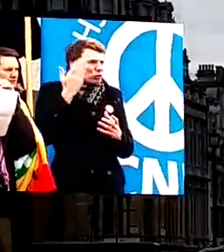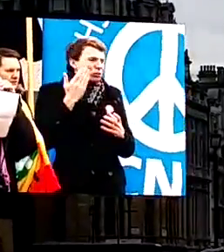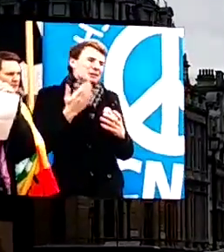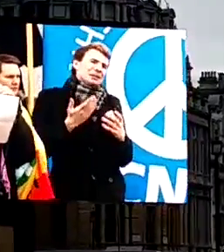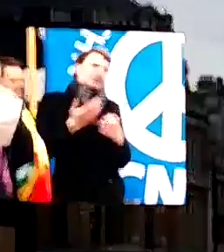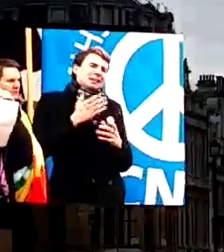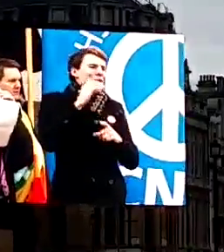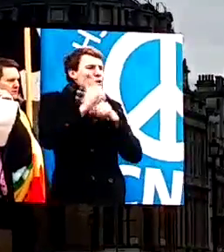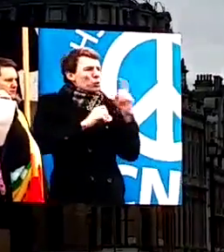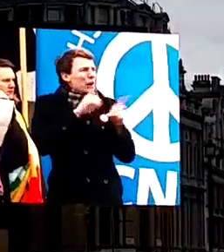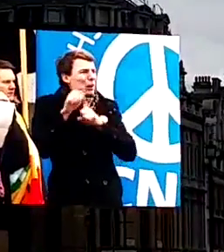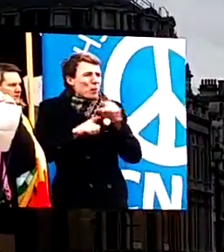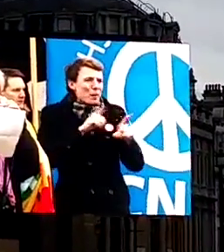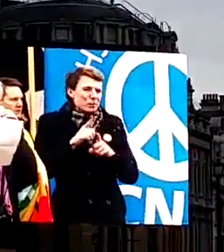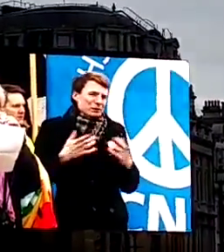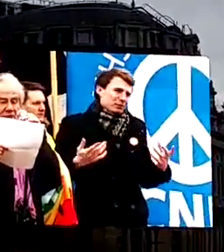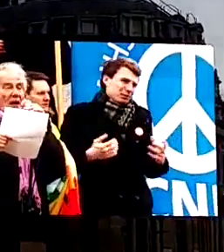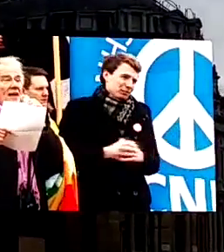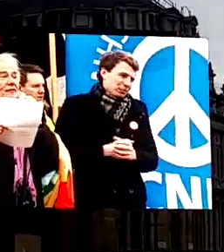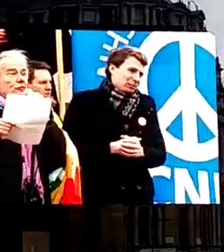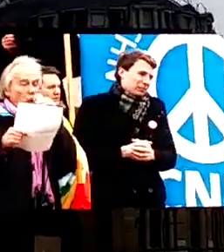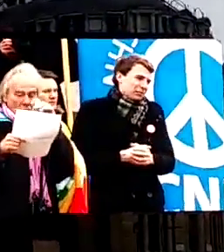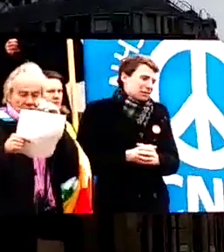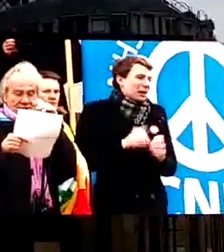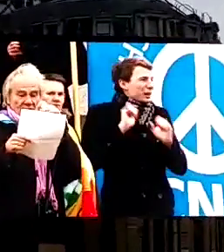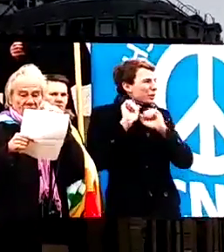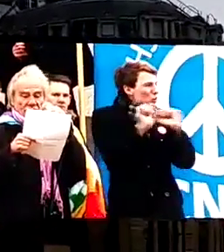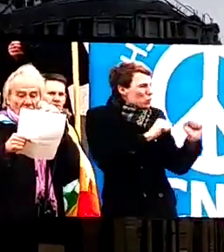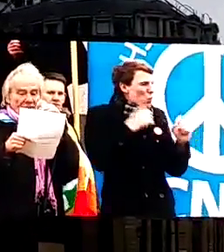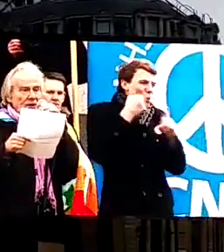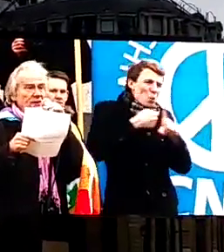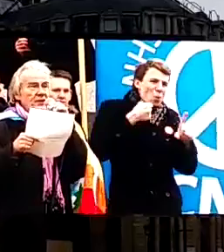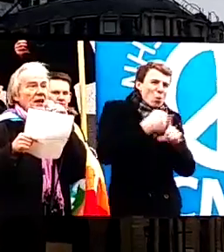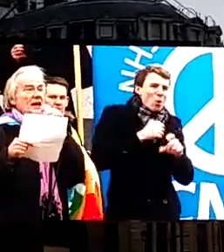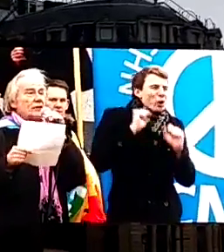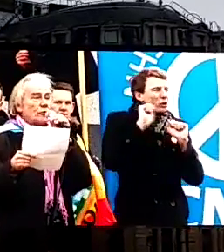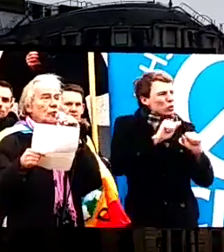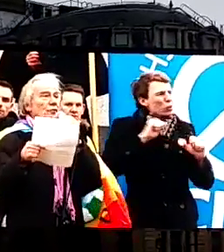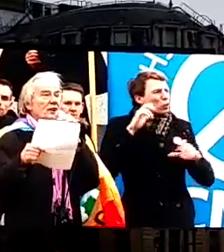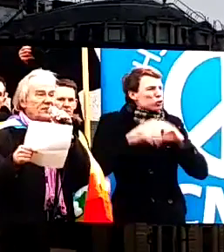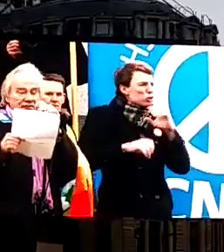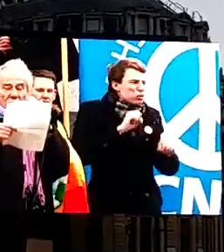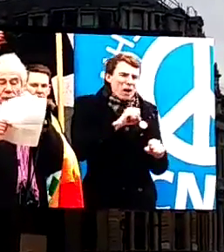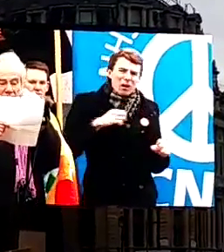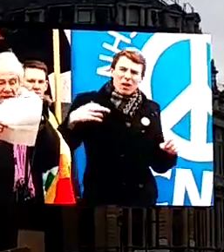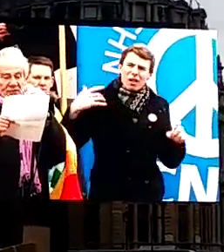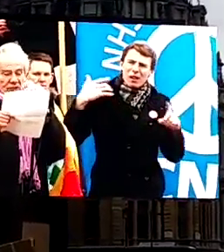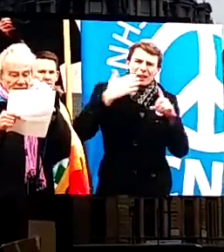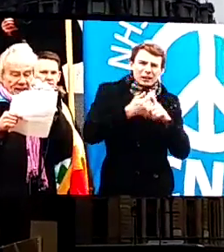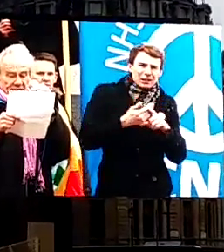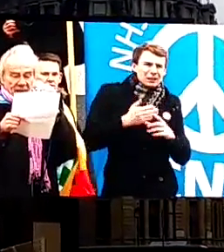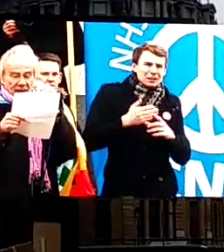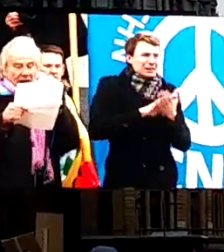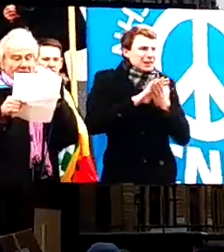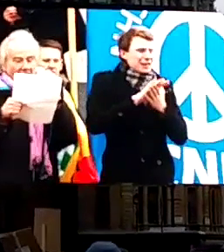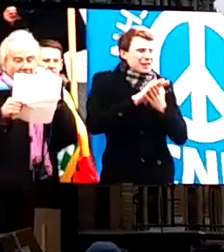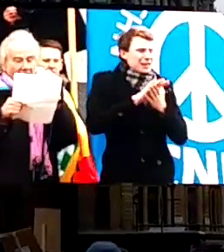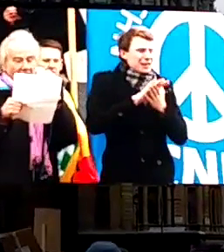actions, your struggles in the past years have turned Trident into this weakest